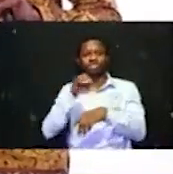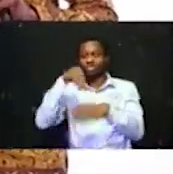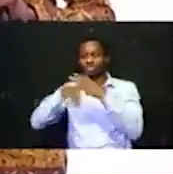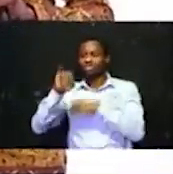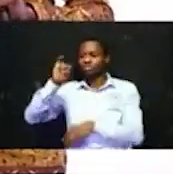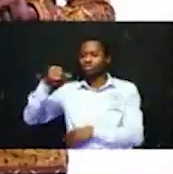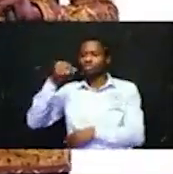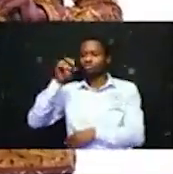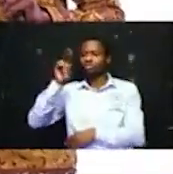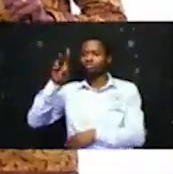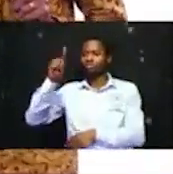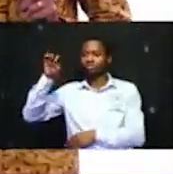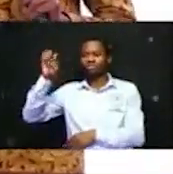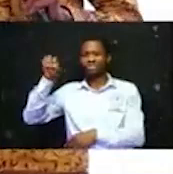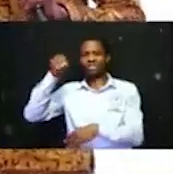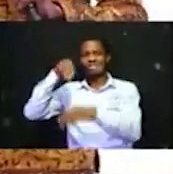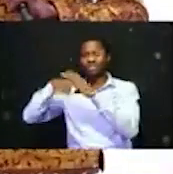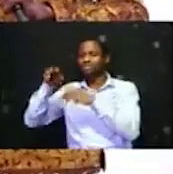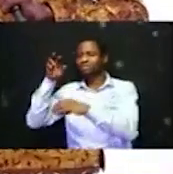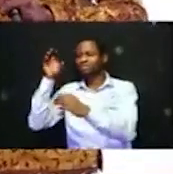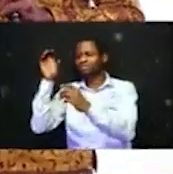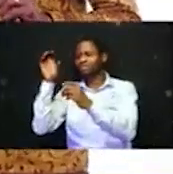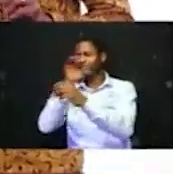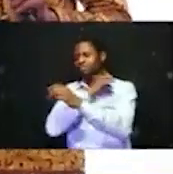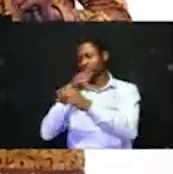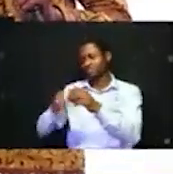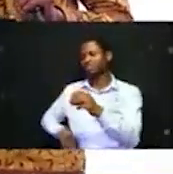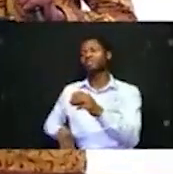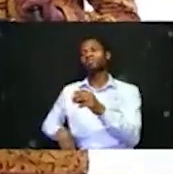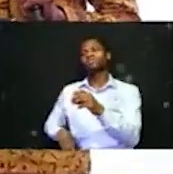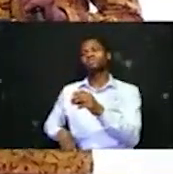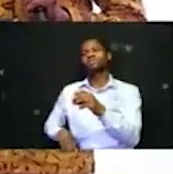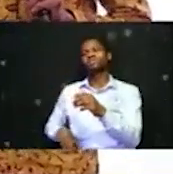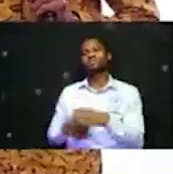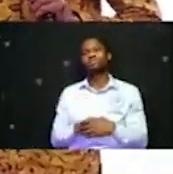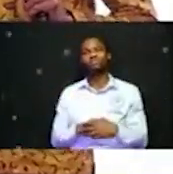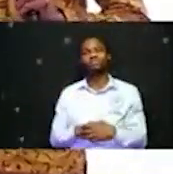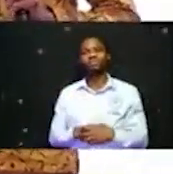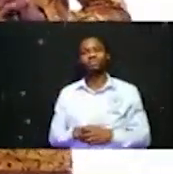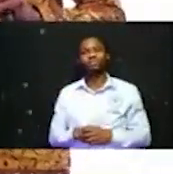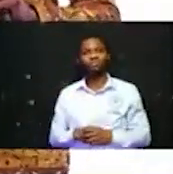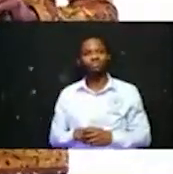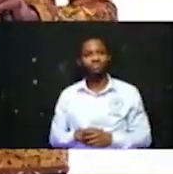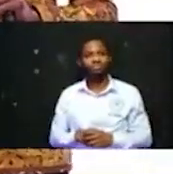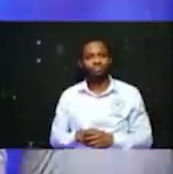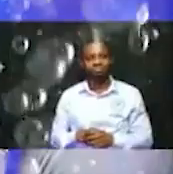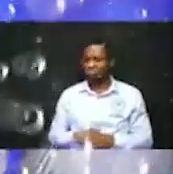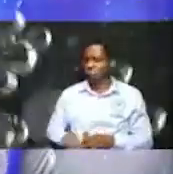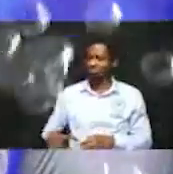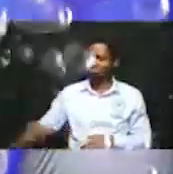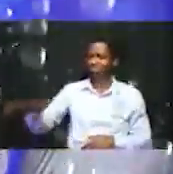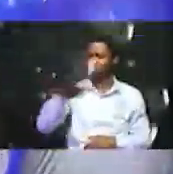Christ. Na Judea asafo wo Kristo mu no enim manim. They only heard